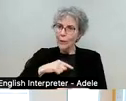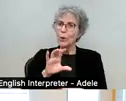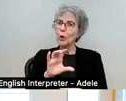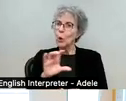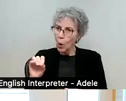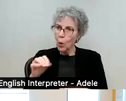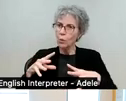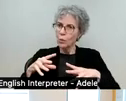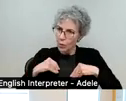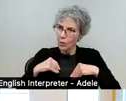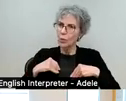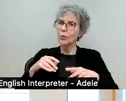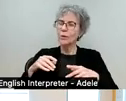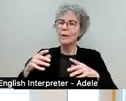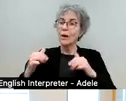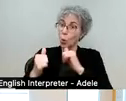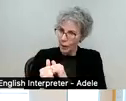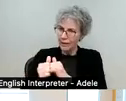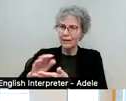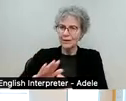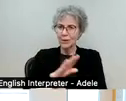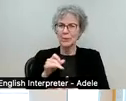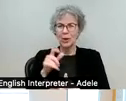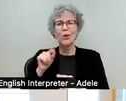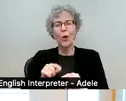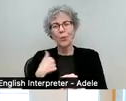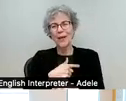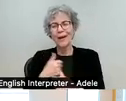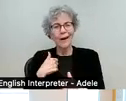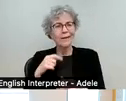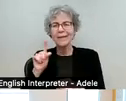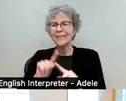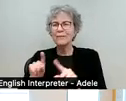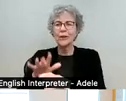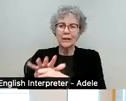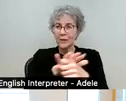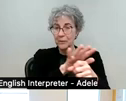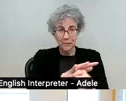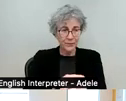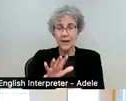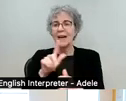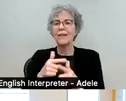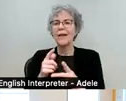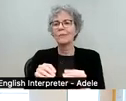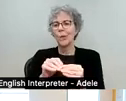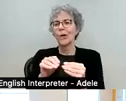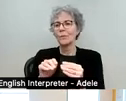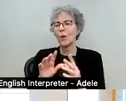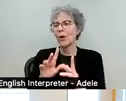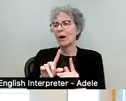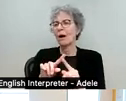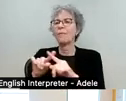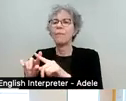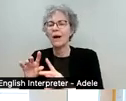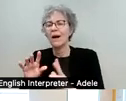had a number spread around the city. As sort of inclusion and that expectation fell more and more to the school boards, the partnerships with